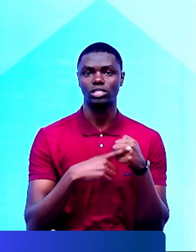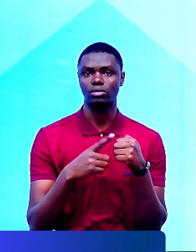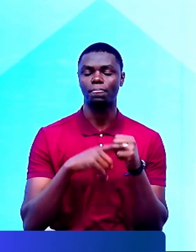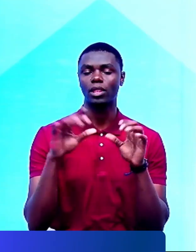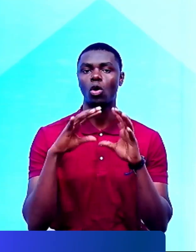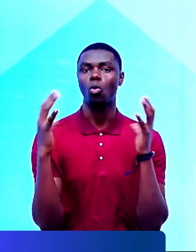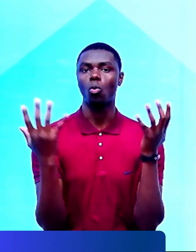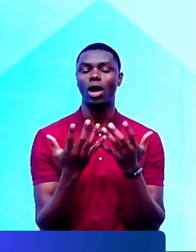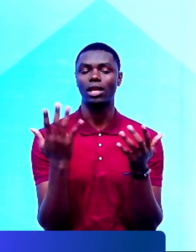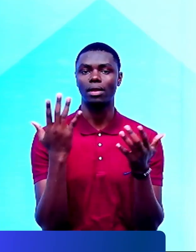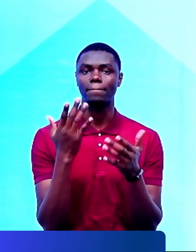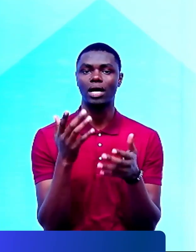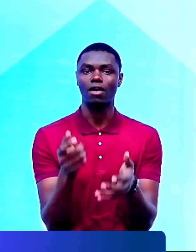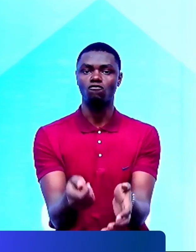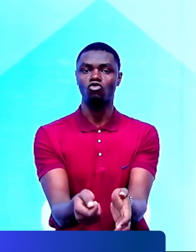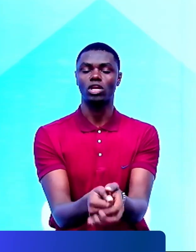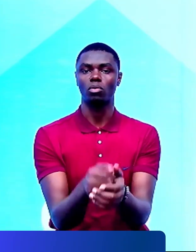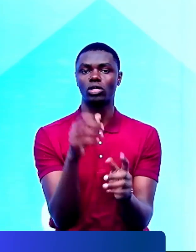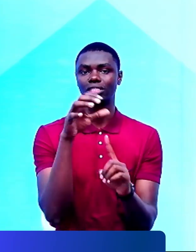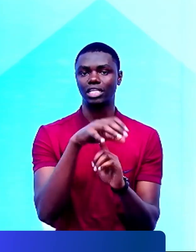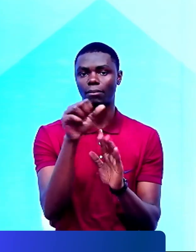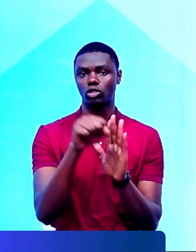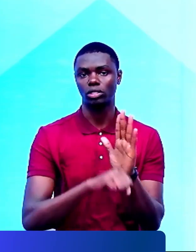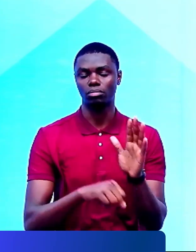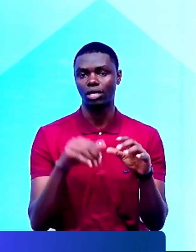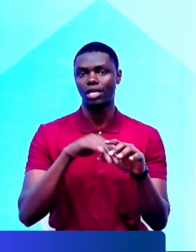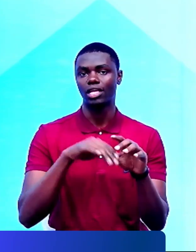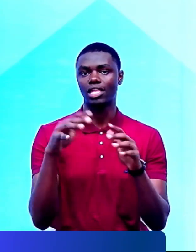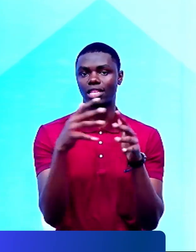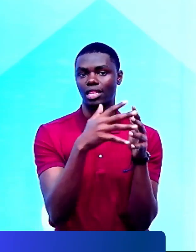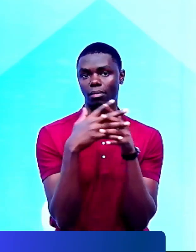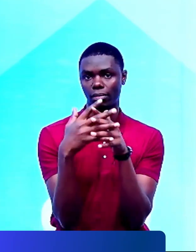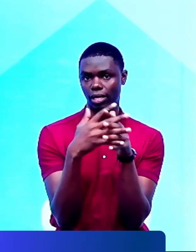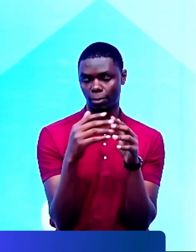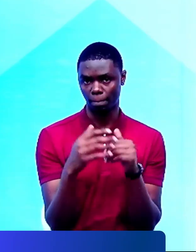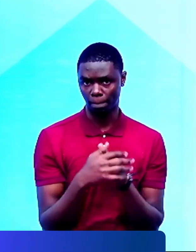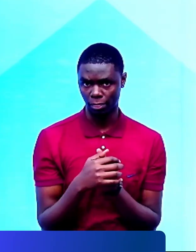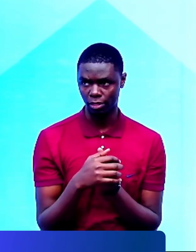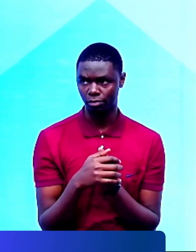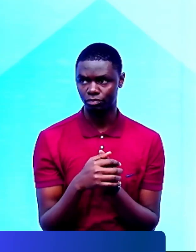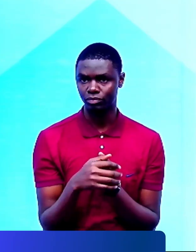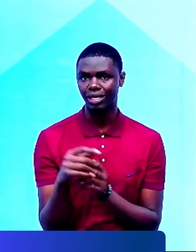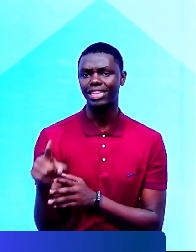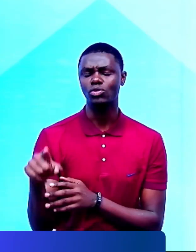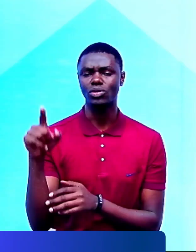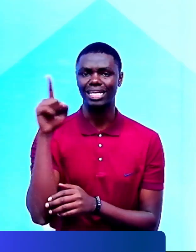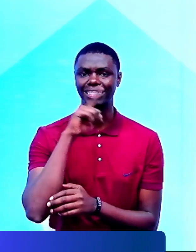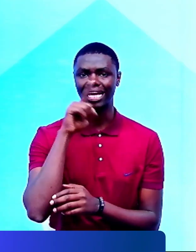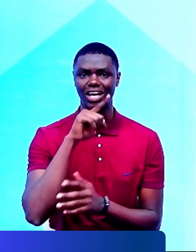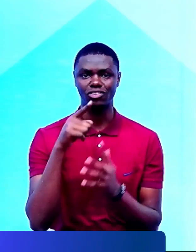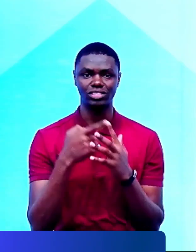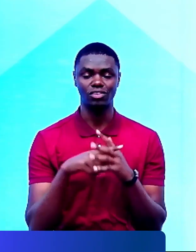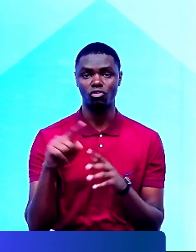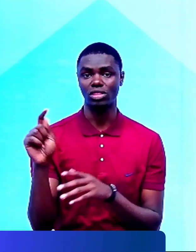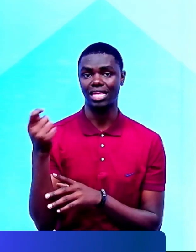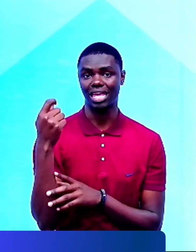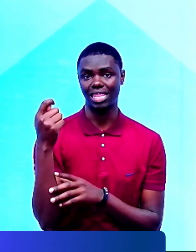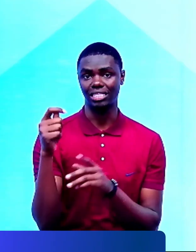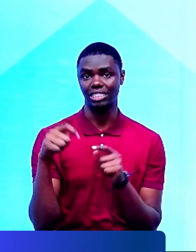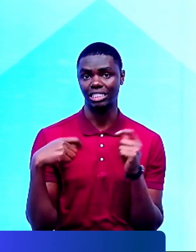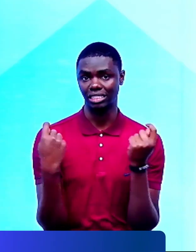Para-Volleyball Championship in the USA. While this was a tough start for the Kenyan men's